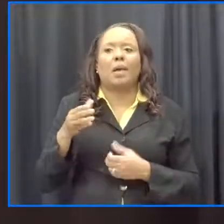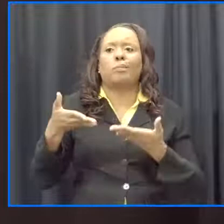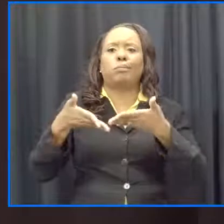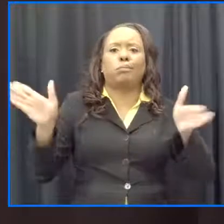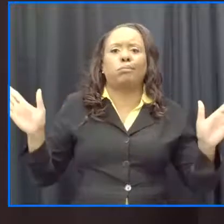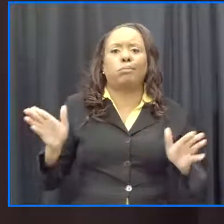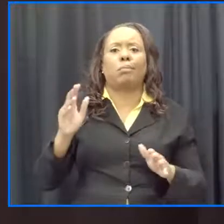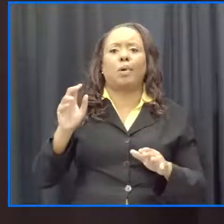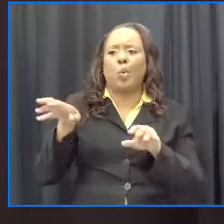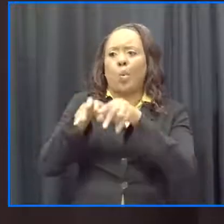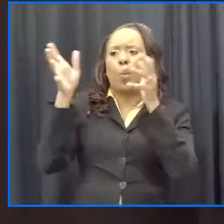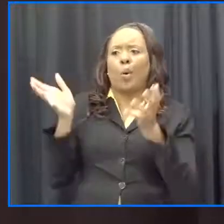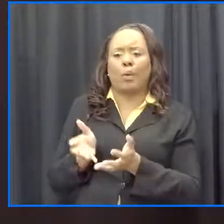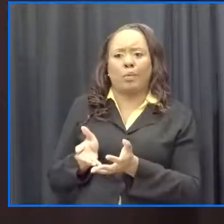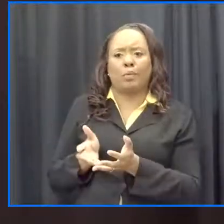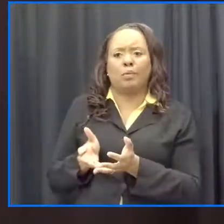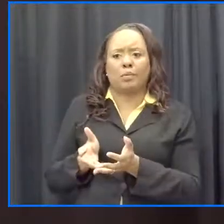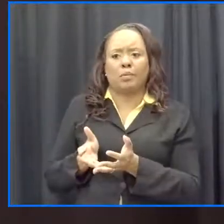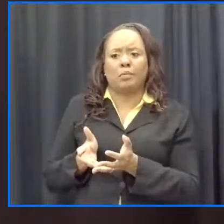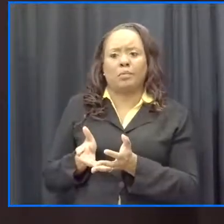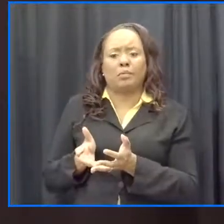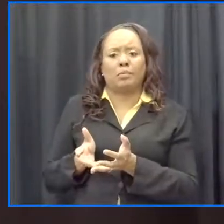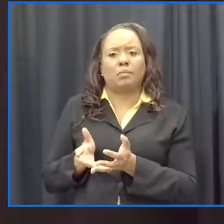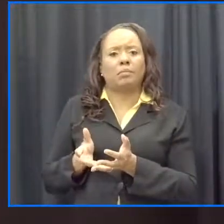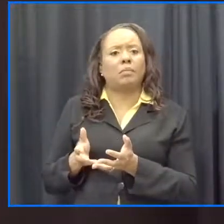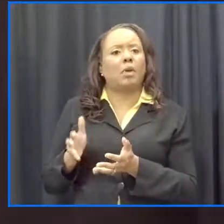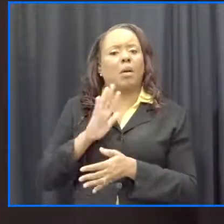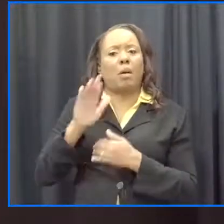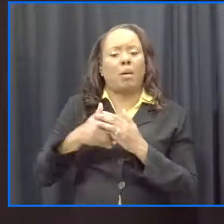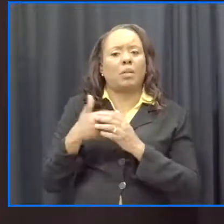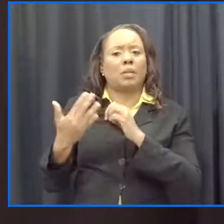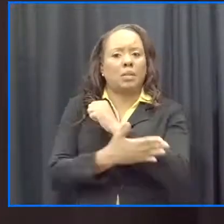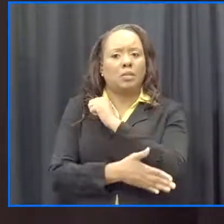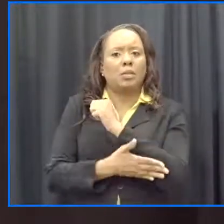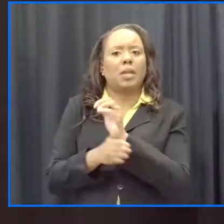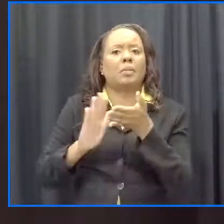the wider world with a parliamentary republican system.